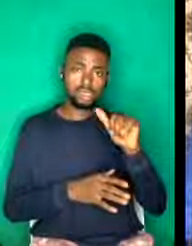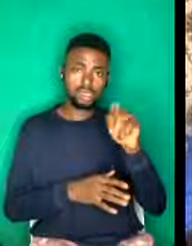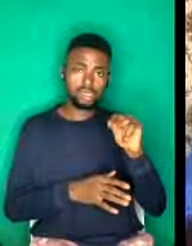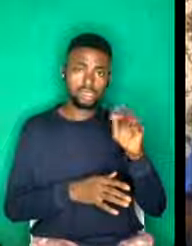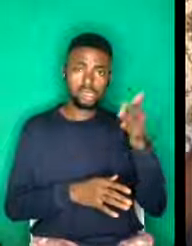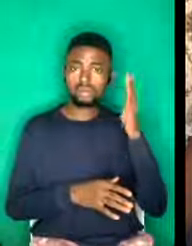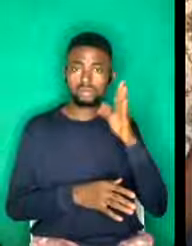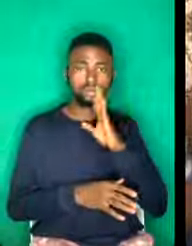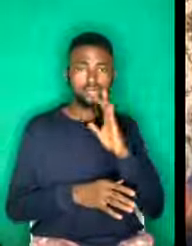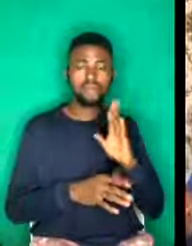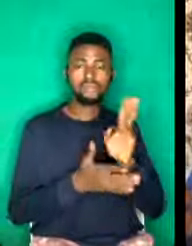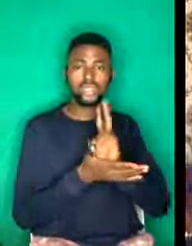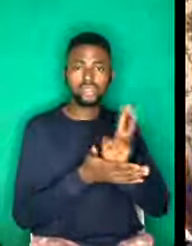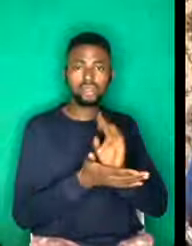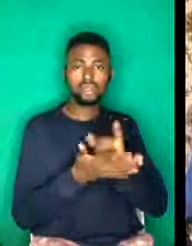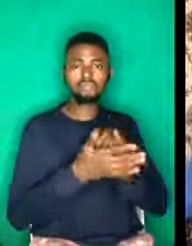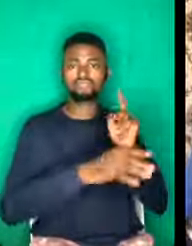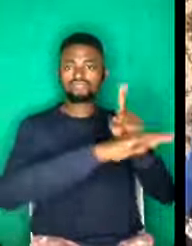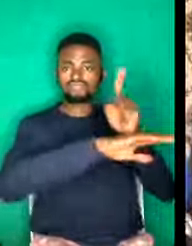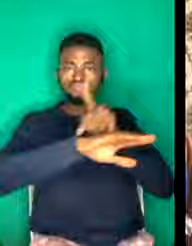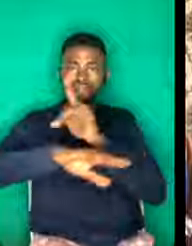posted. We have